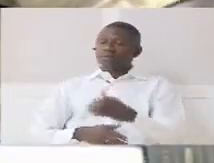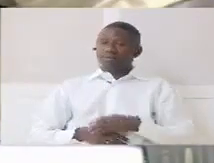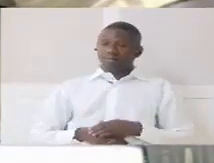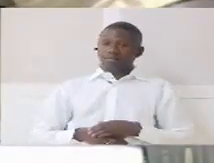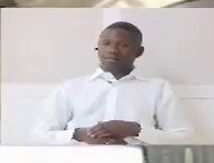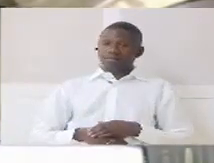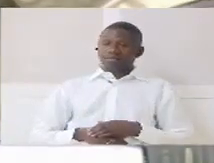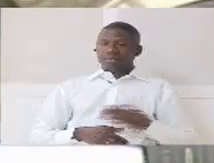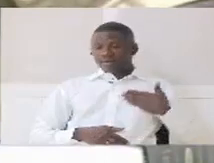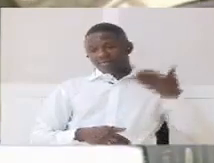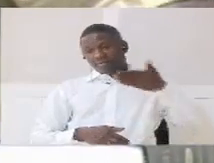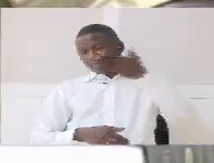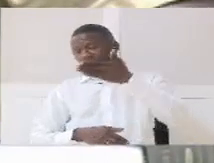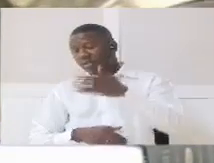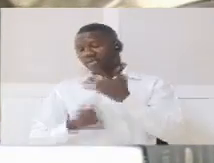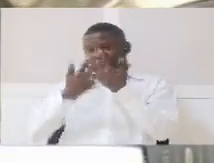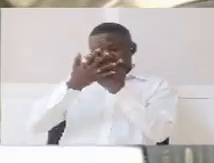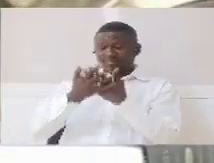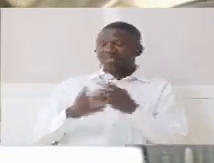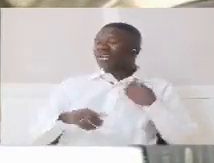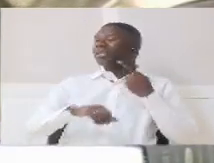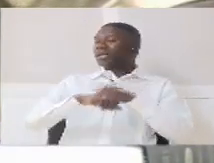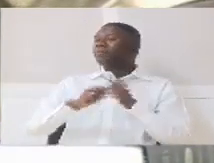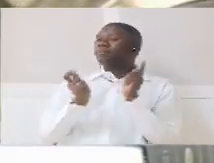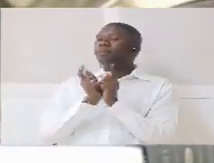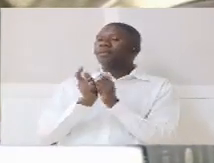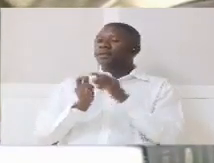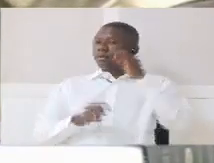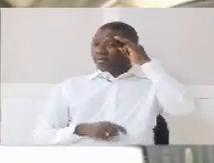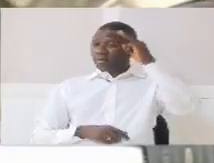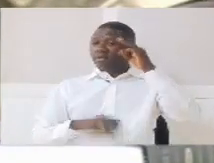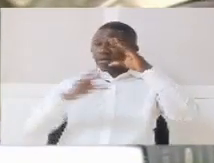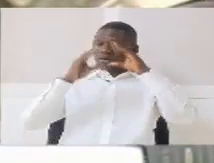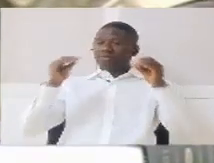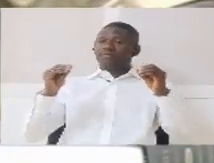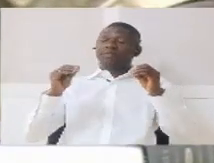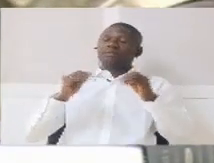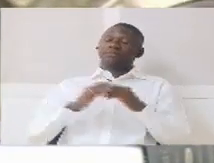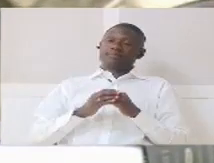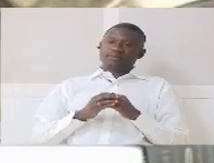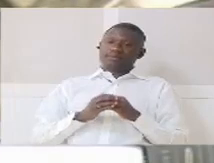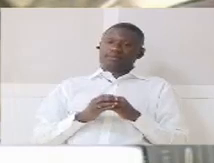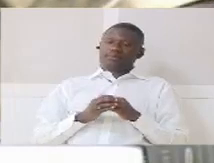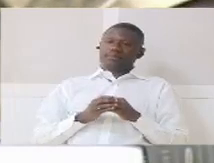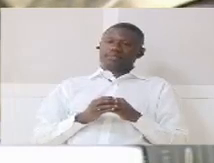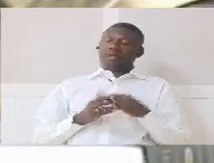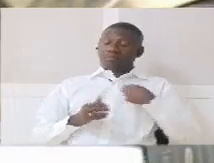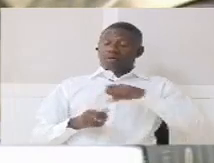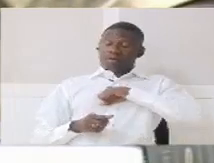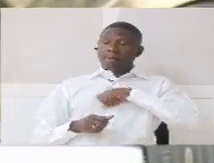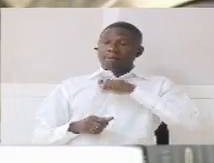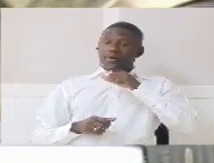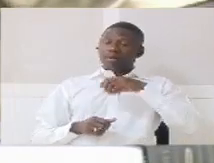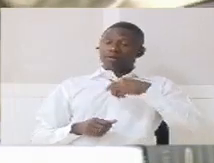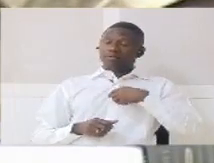they went around. In fact, when they are ministry. In fact, that found me at the ministry. So ndelavanga escort to Janjambure. I wanted